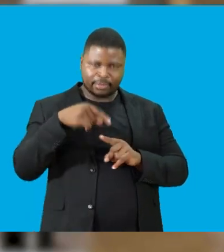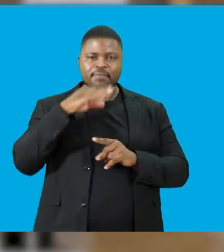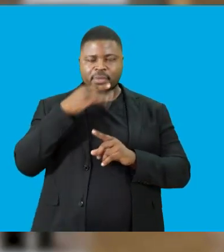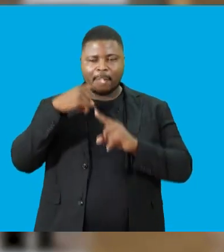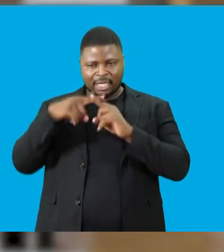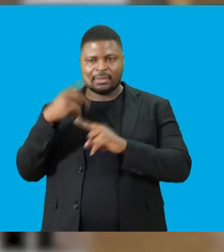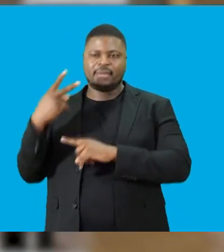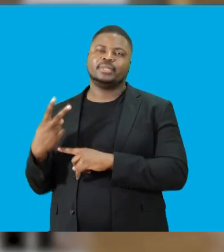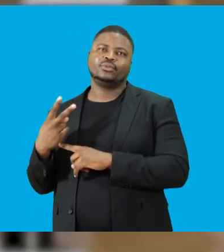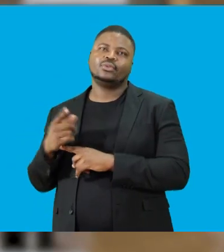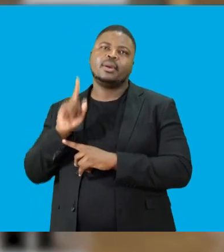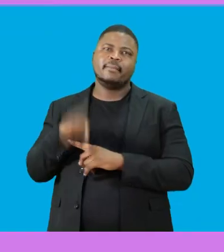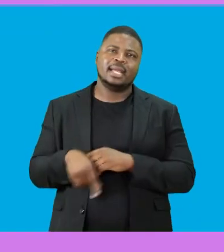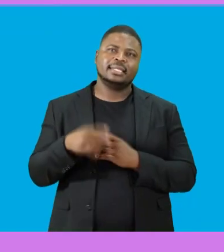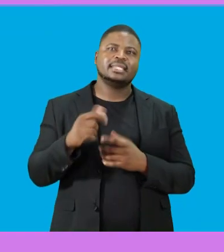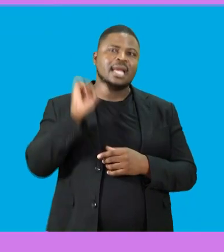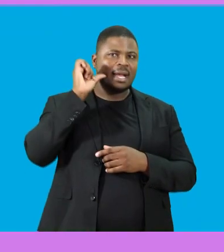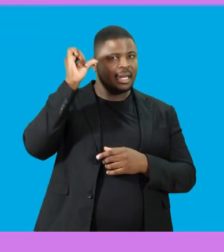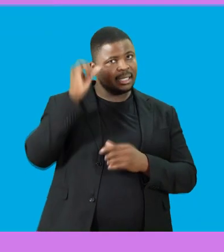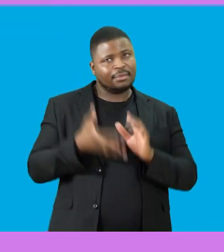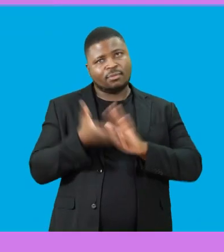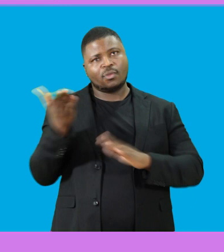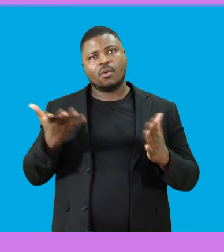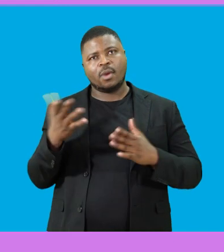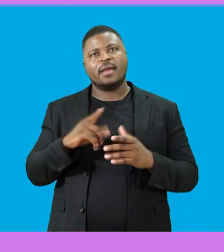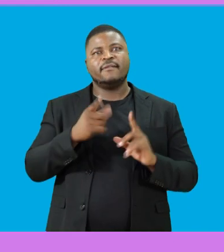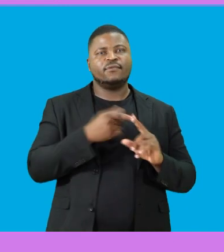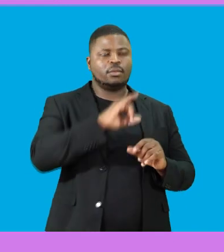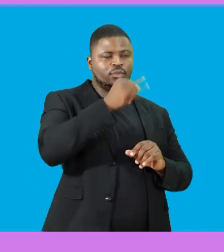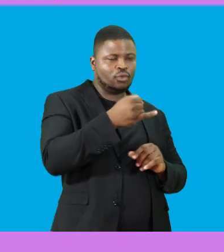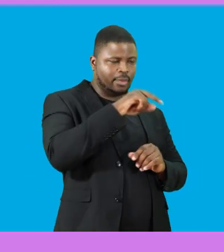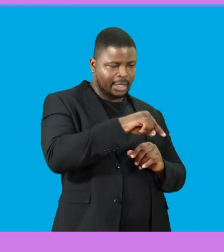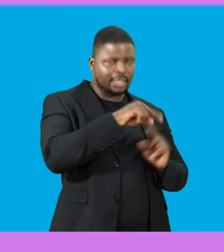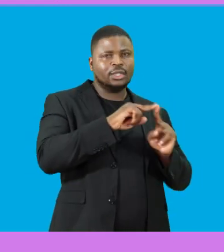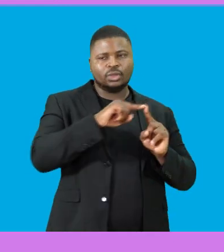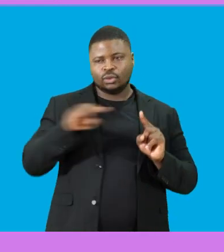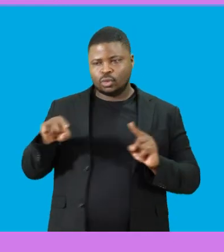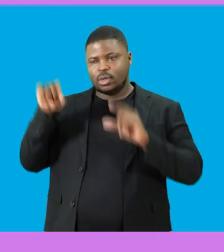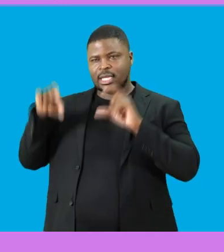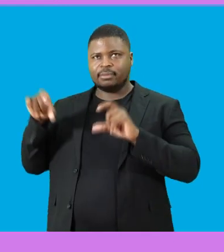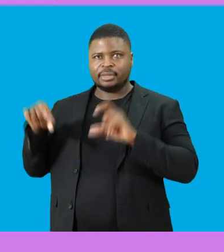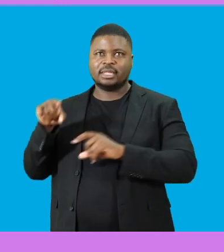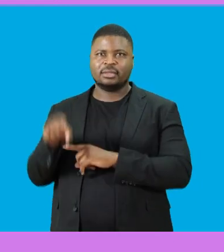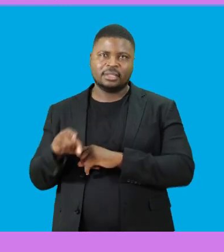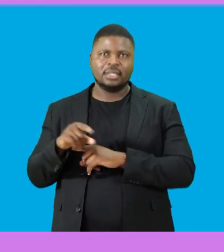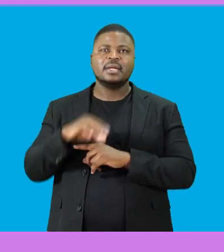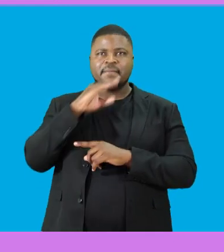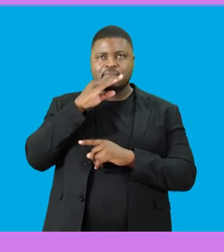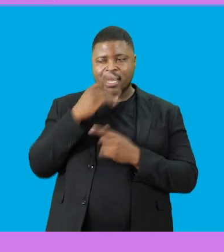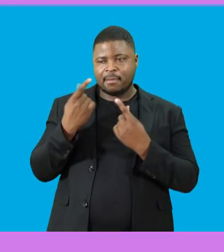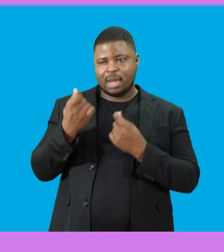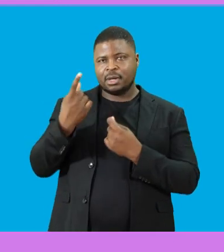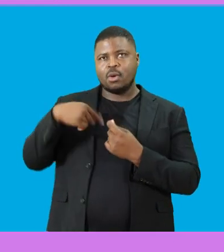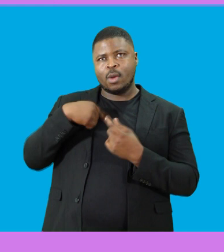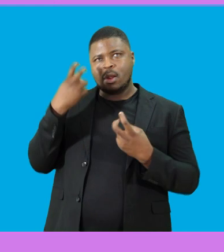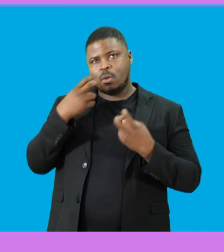2. So they say an adult is going from where? The adult is going from Johannesburg to Cape Town. So it means this is the fare